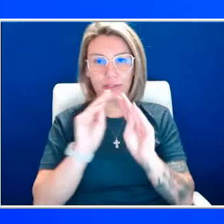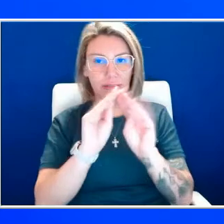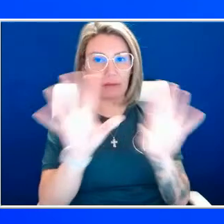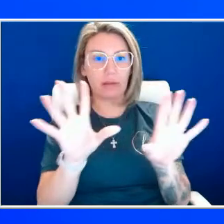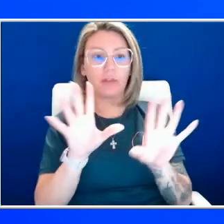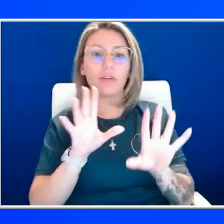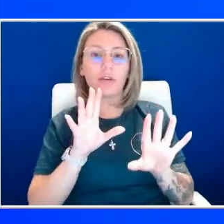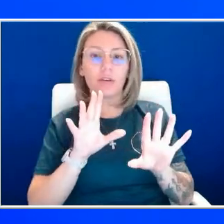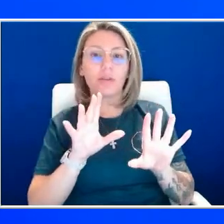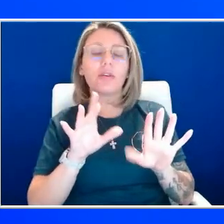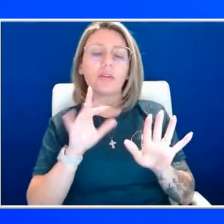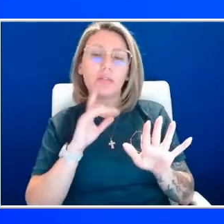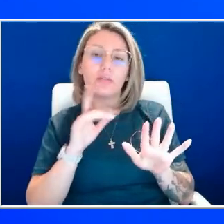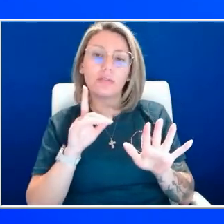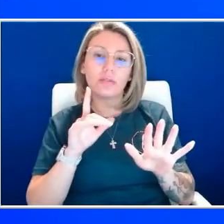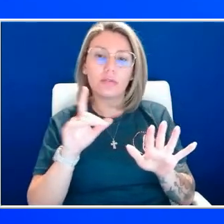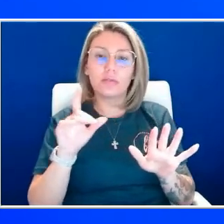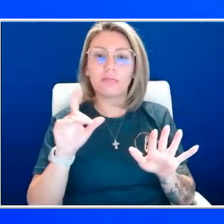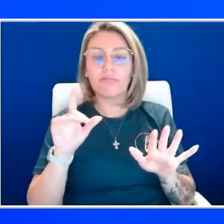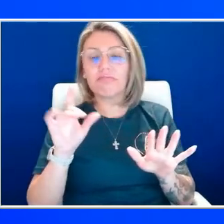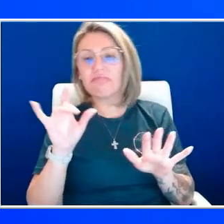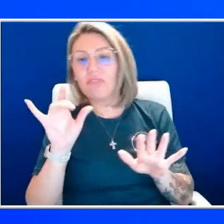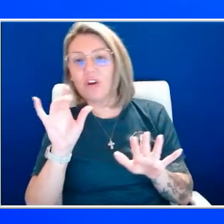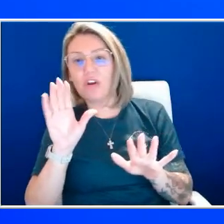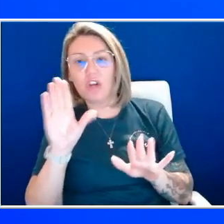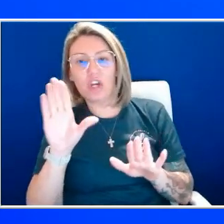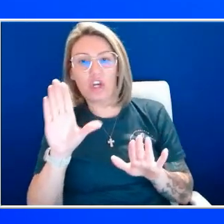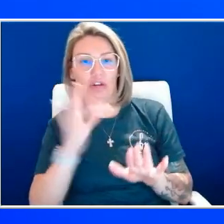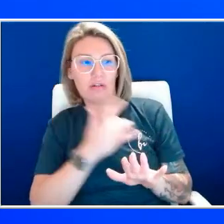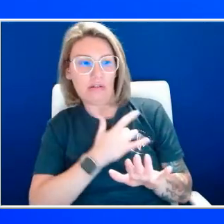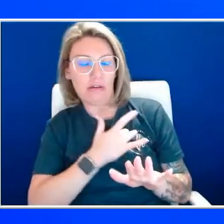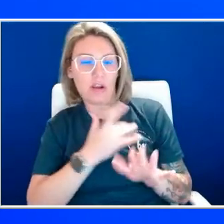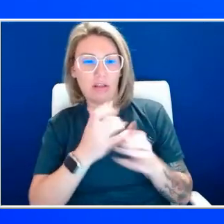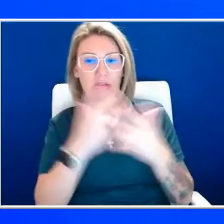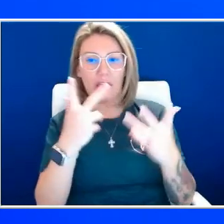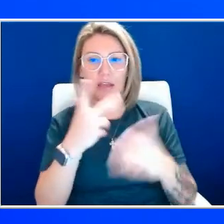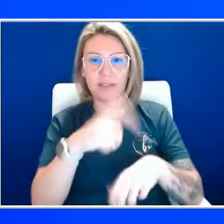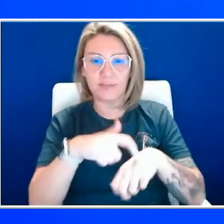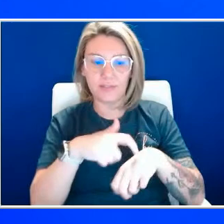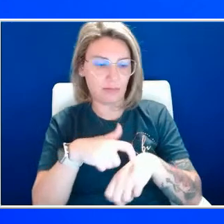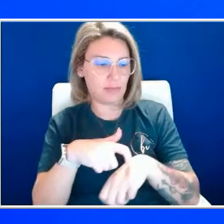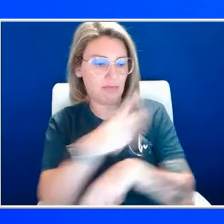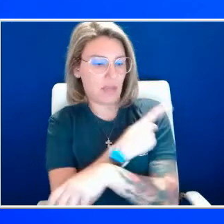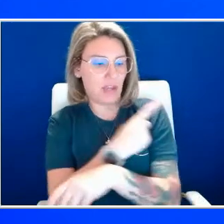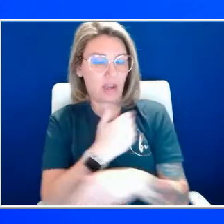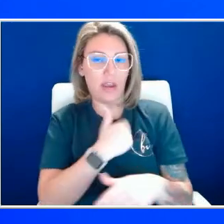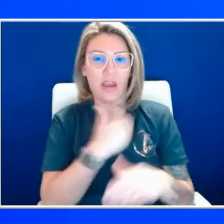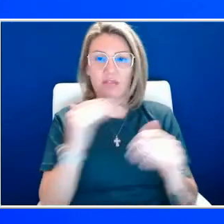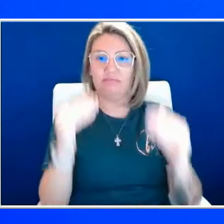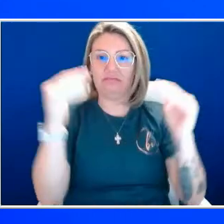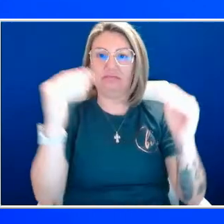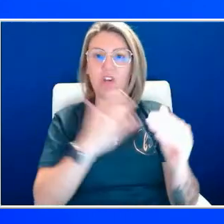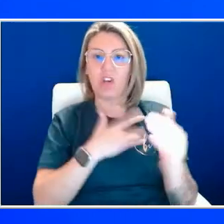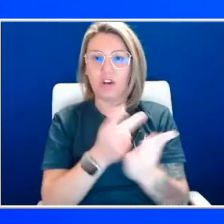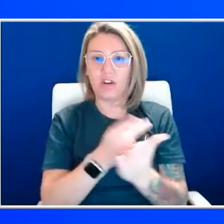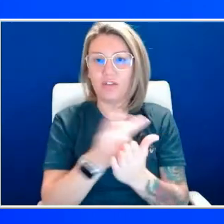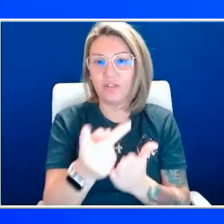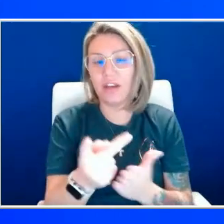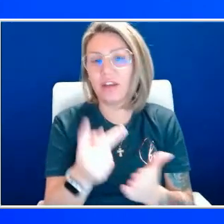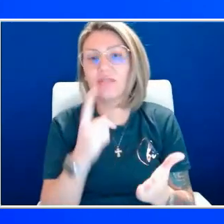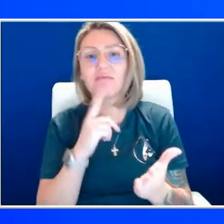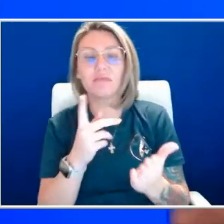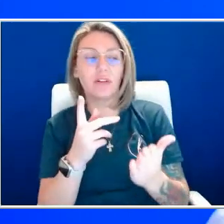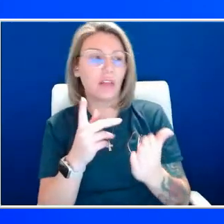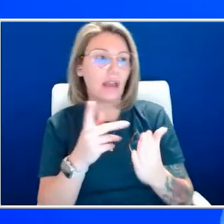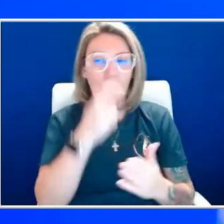non-compaction, and you will see a lot of times patients who have advanced heart failure, they get tipped on even by cold or pneumonia or